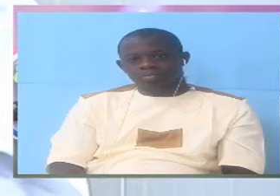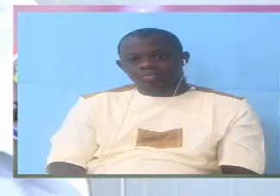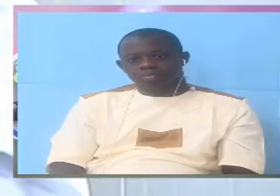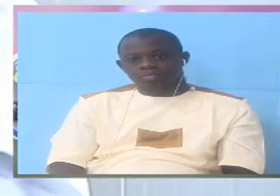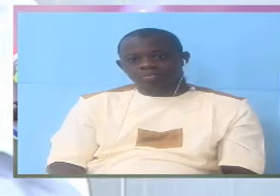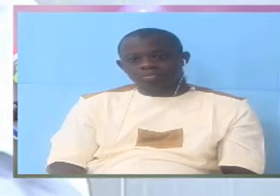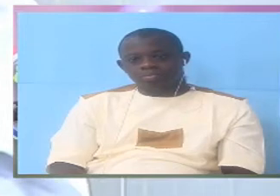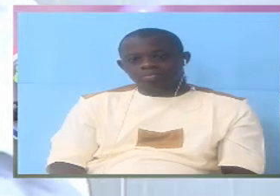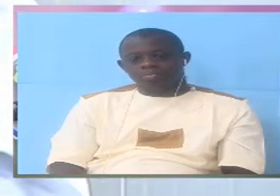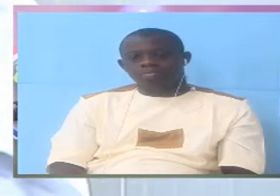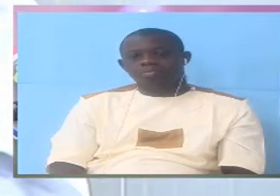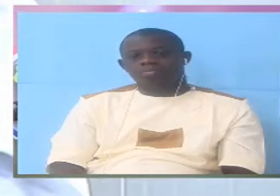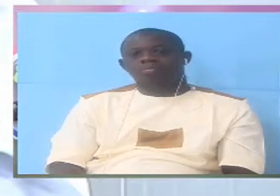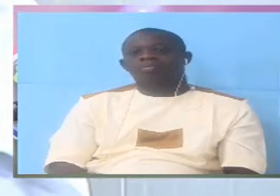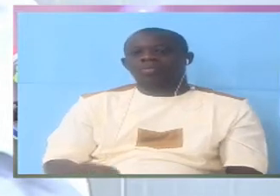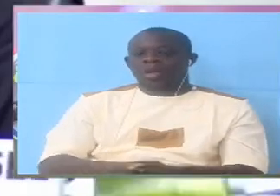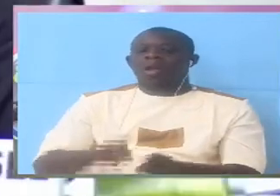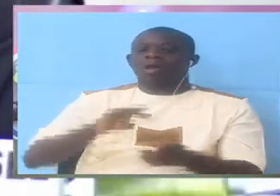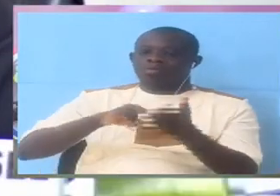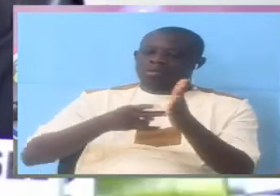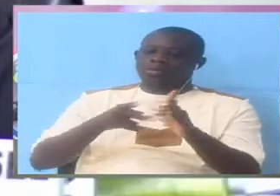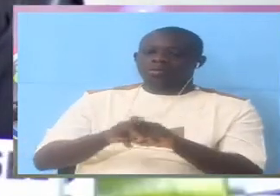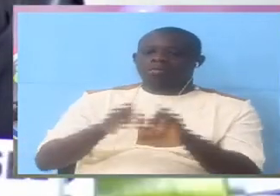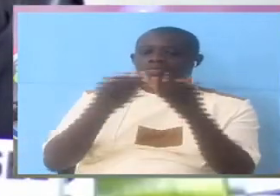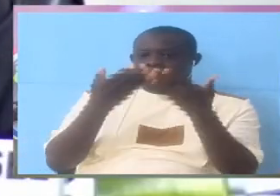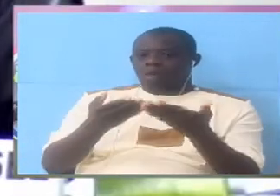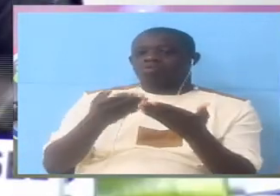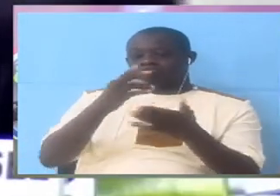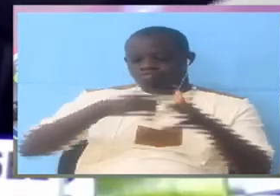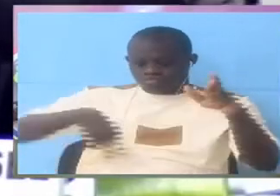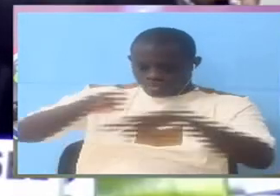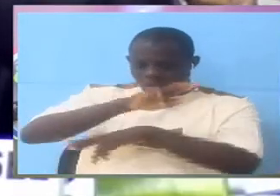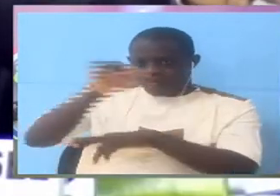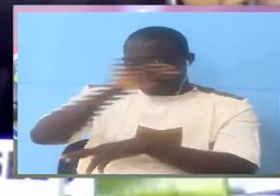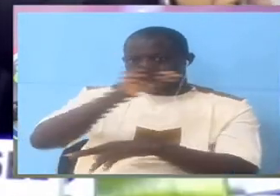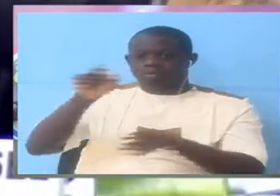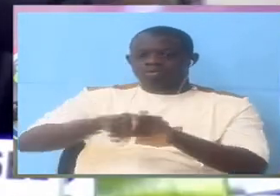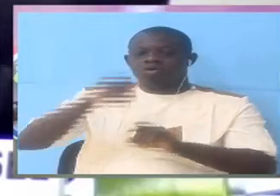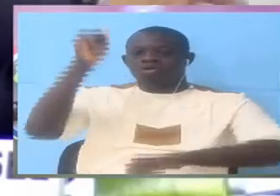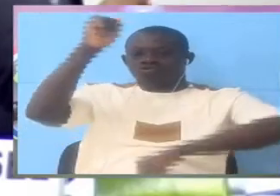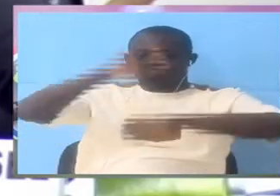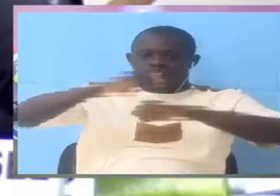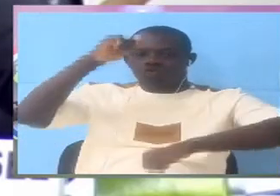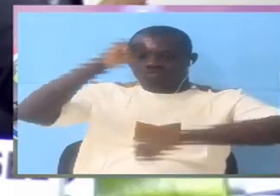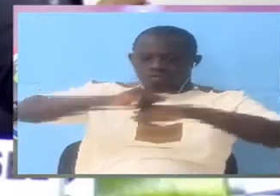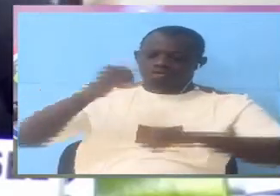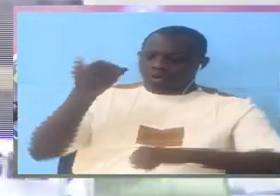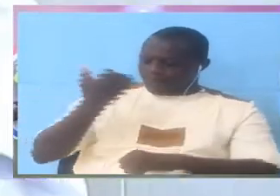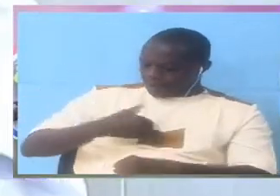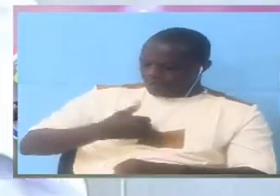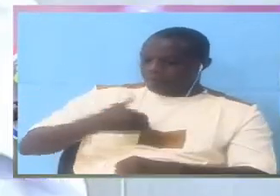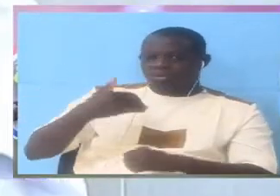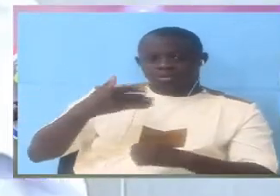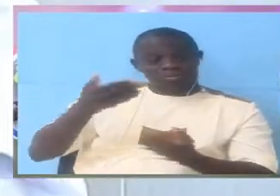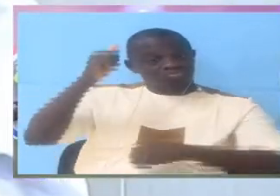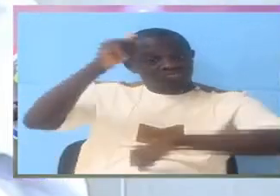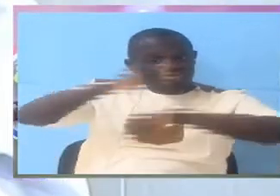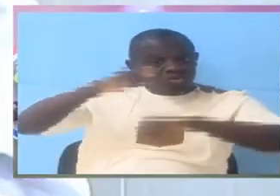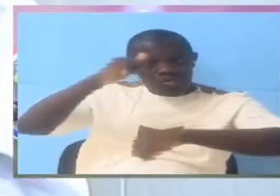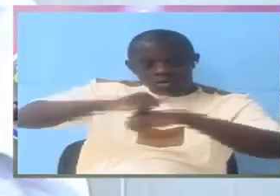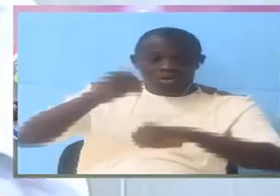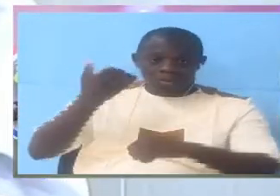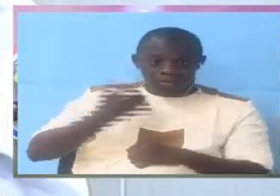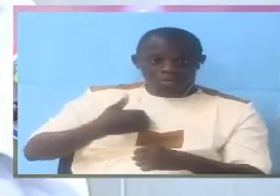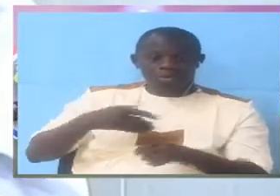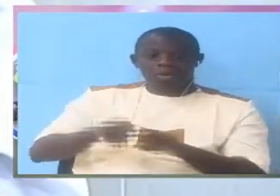new bottle. Exactly. That is why you were brought back. To torture the people. To beat them to submission. And that is what you did. That was a